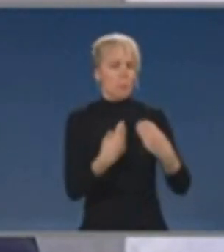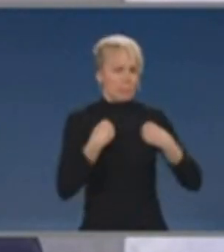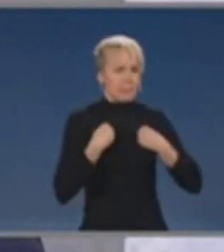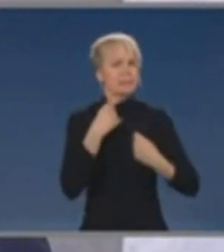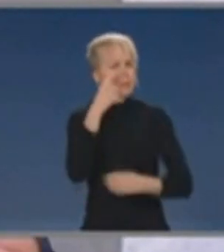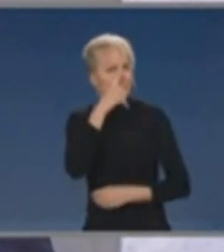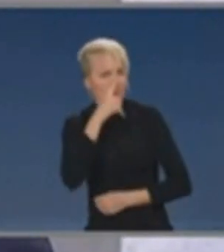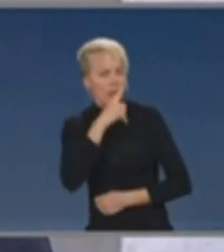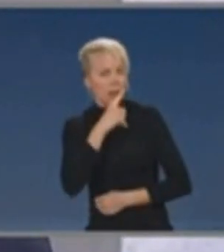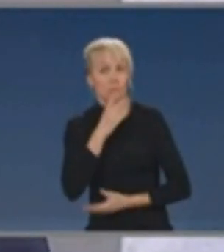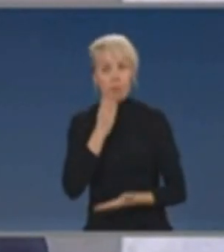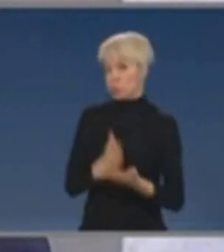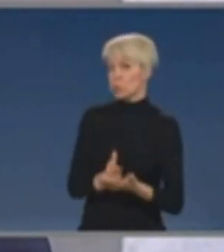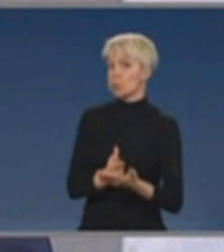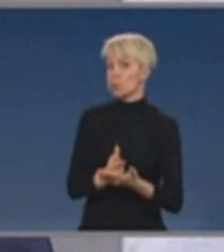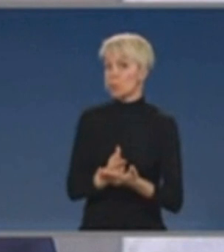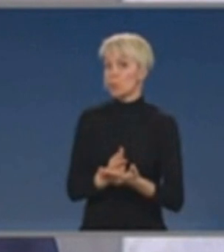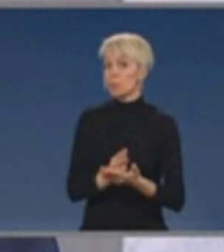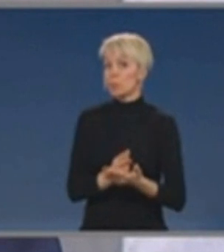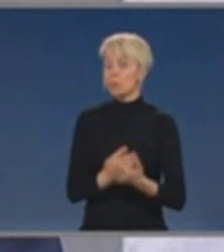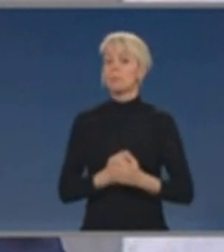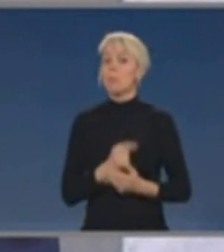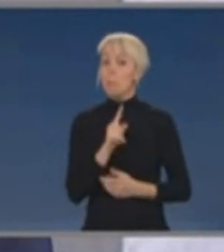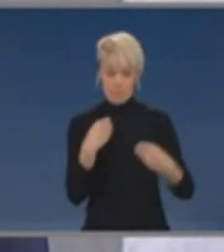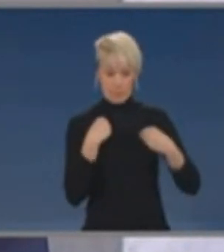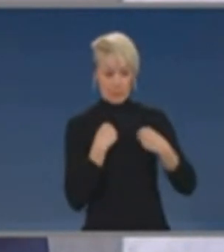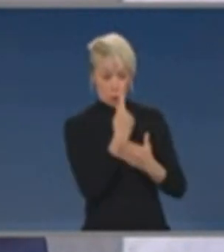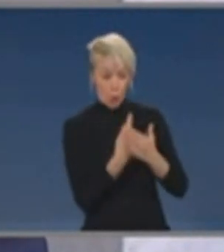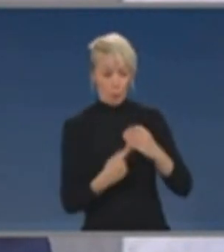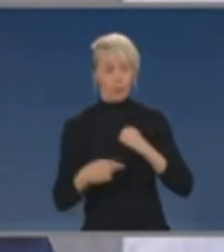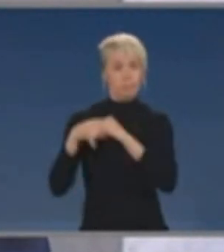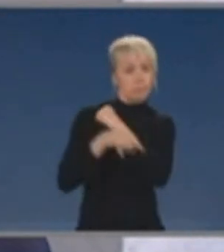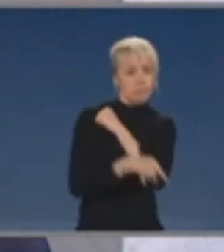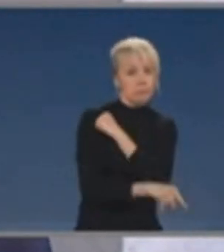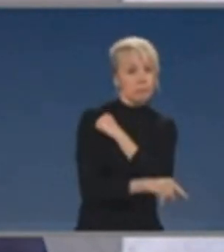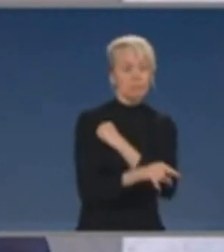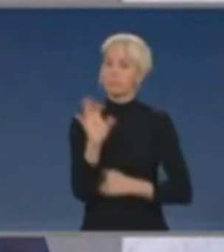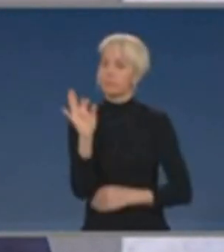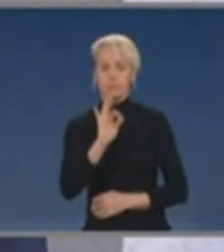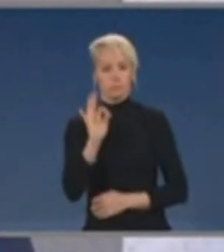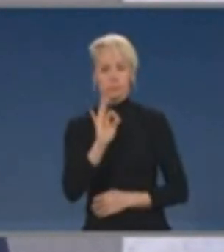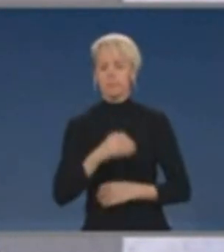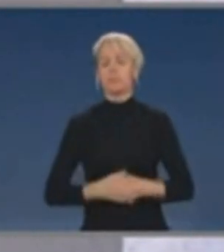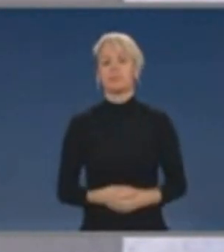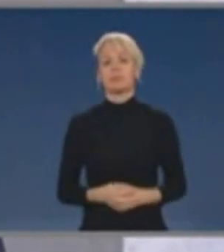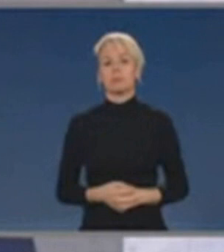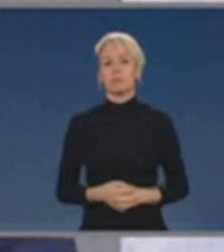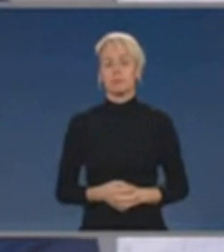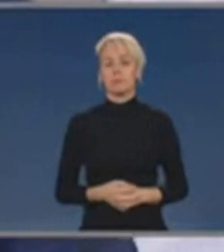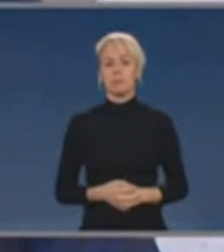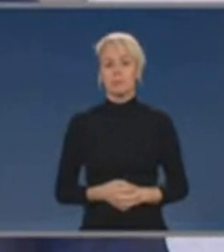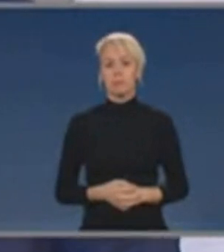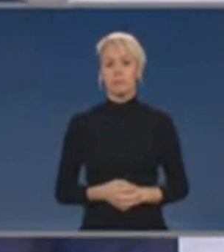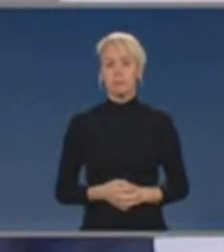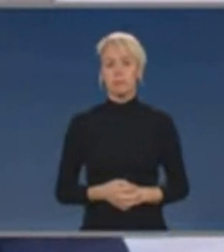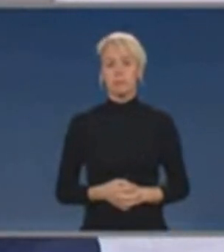our economy. That's true, but that's not the only hit. The coronavirus has hit not just the